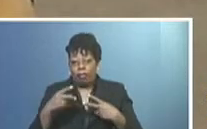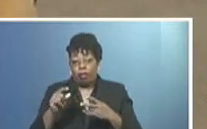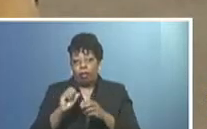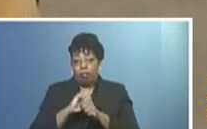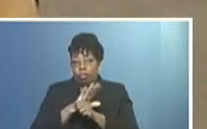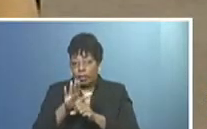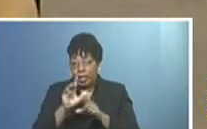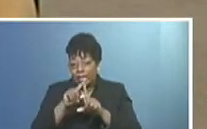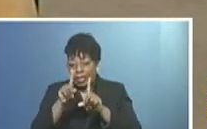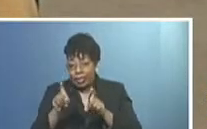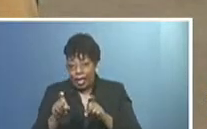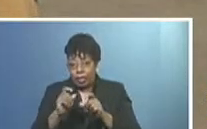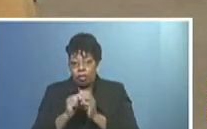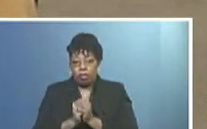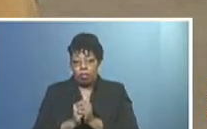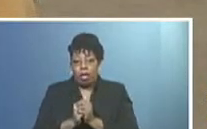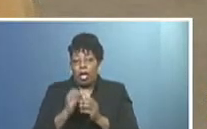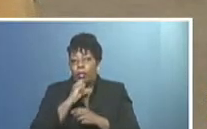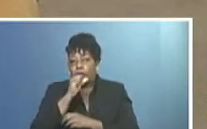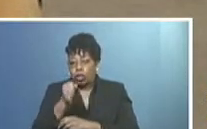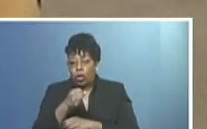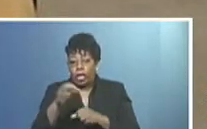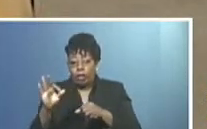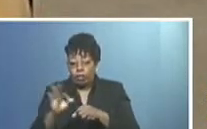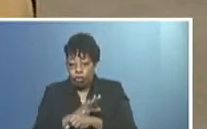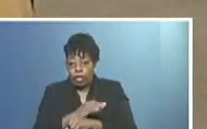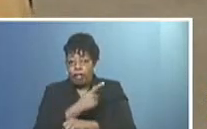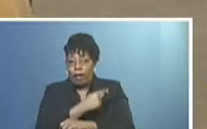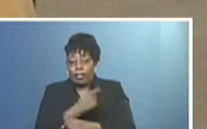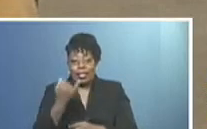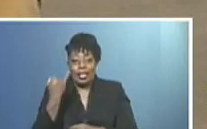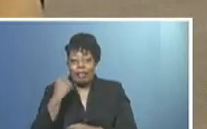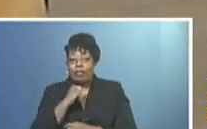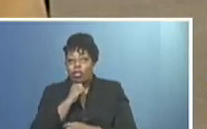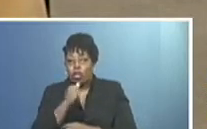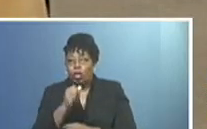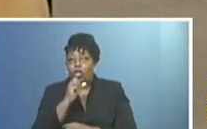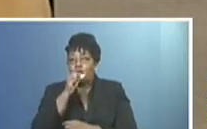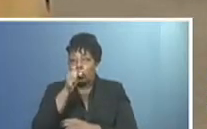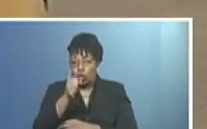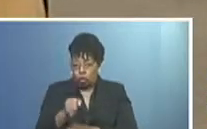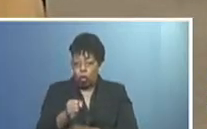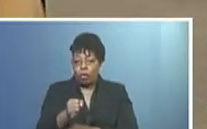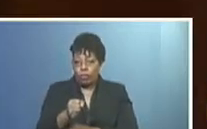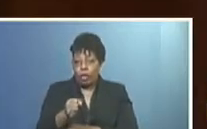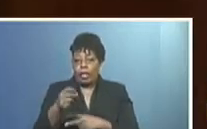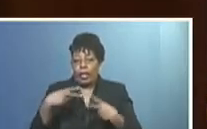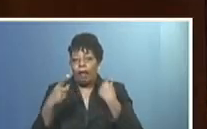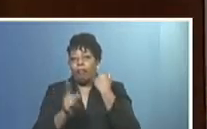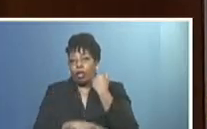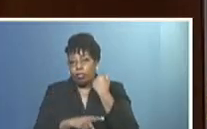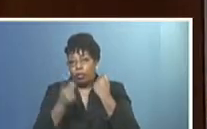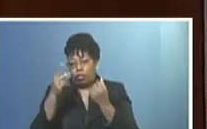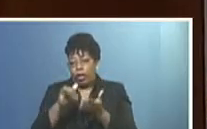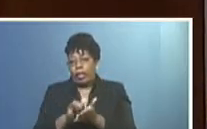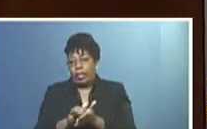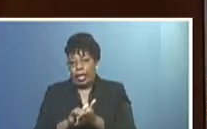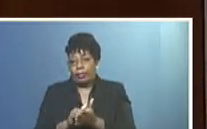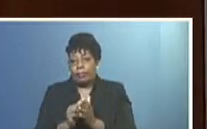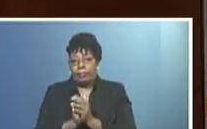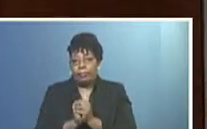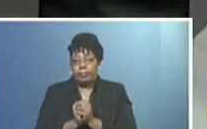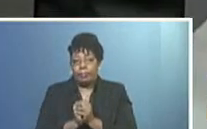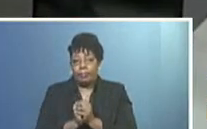test, ensuring that they are fully vaccinated, and if they are not, be assured that there are penalties for that. Desmond Saunders,